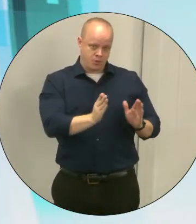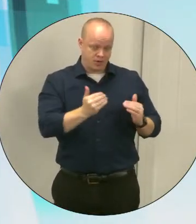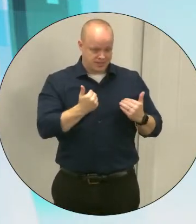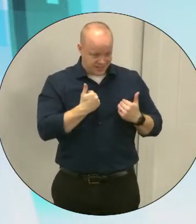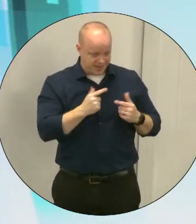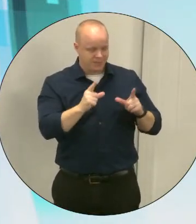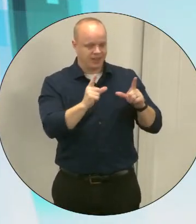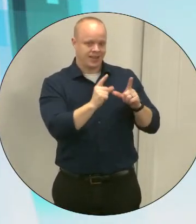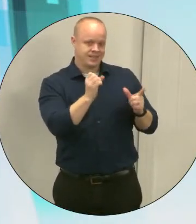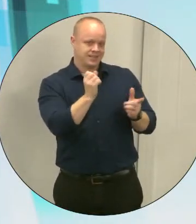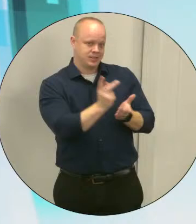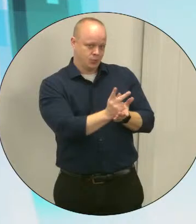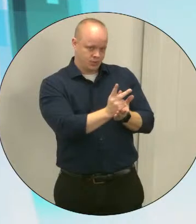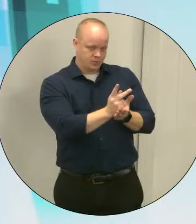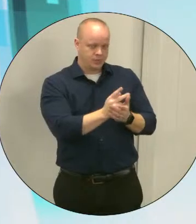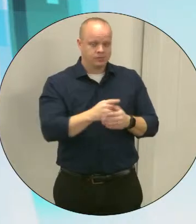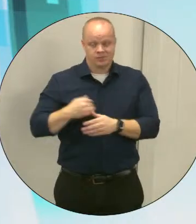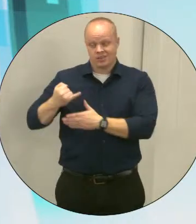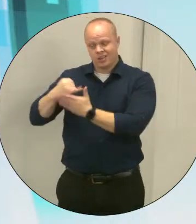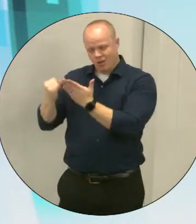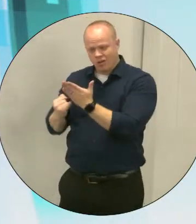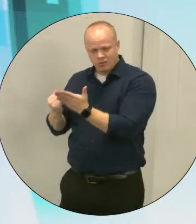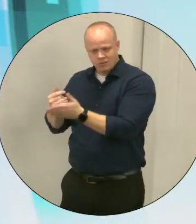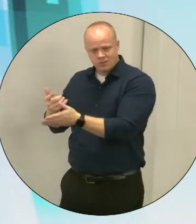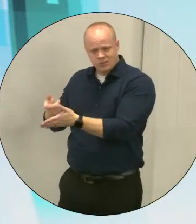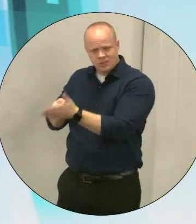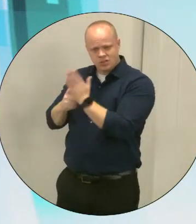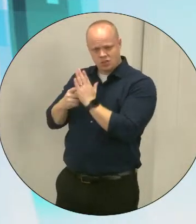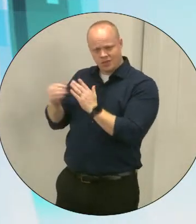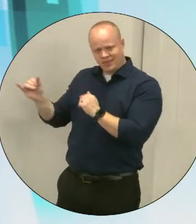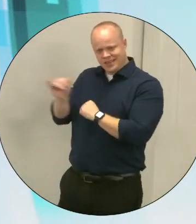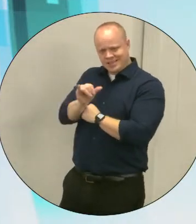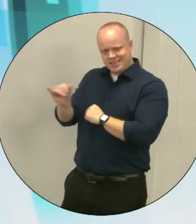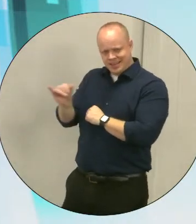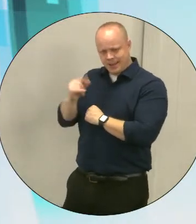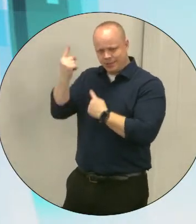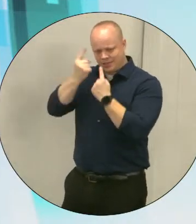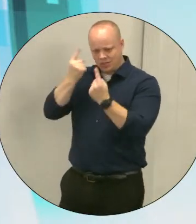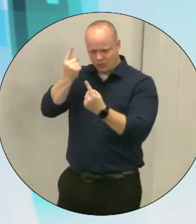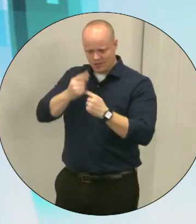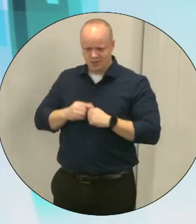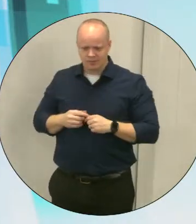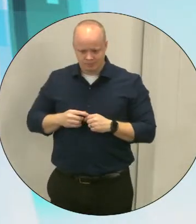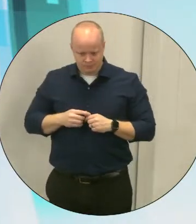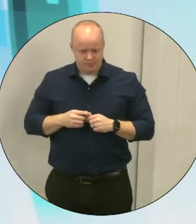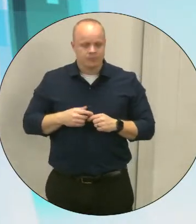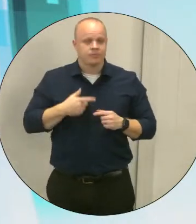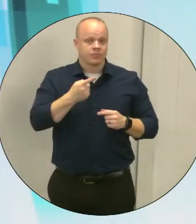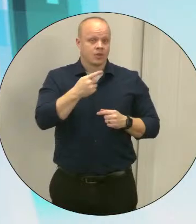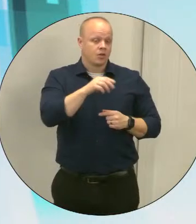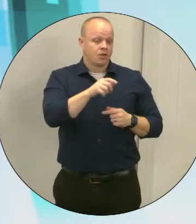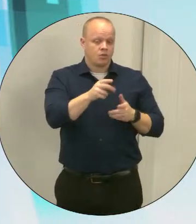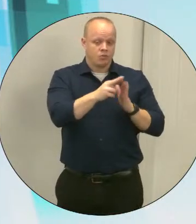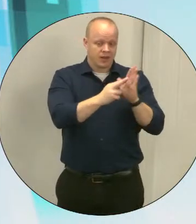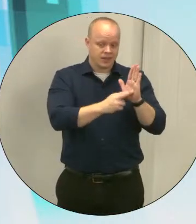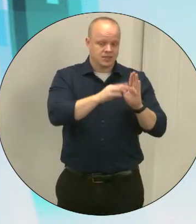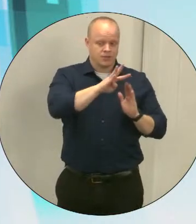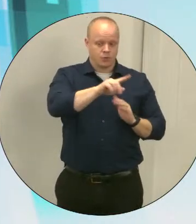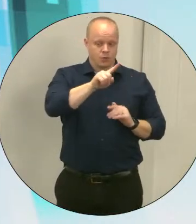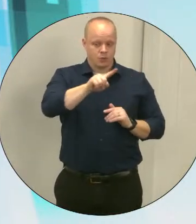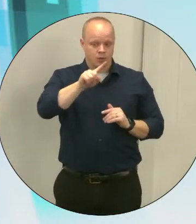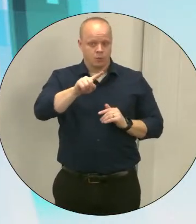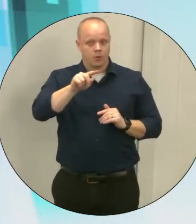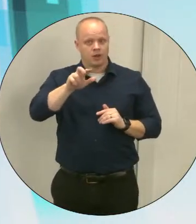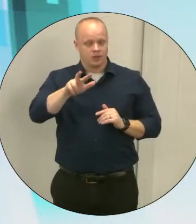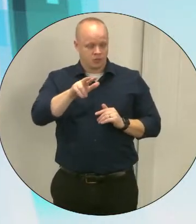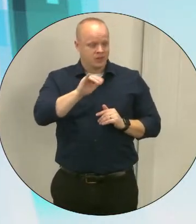licensed endorsement. The arts deserve no less and need the same consideration. Regulation 4113, Section 2 was